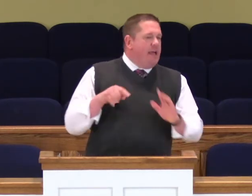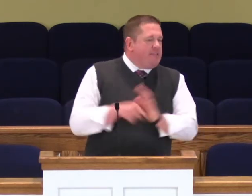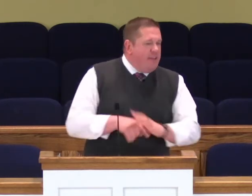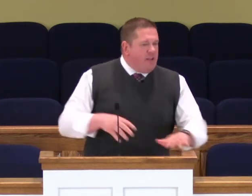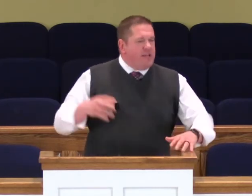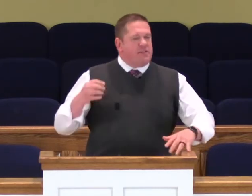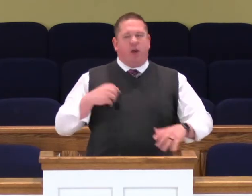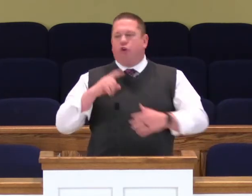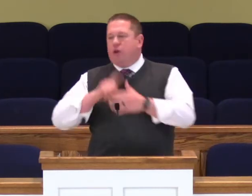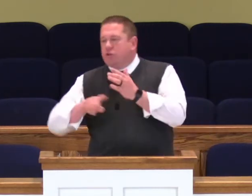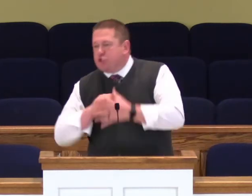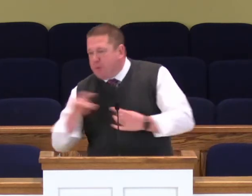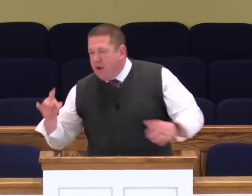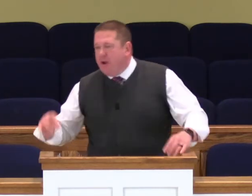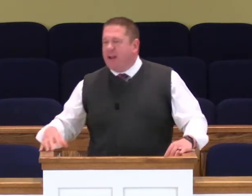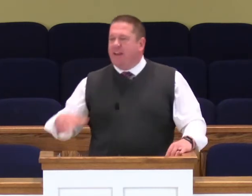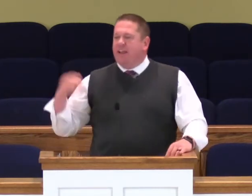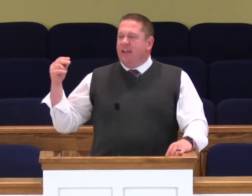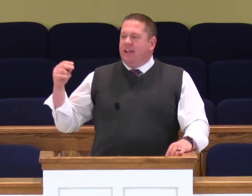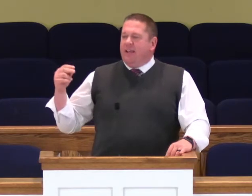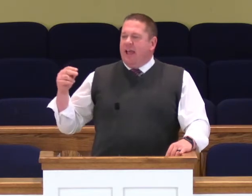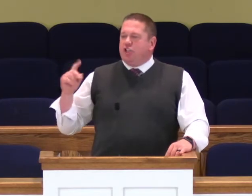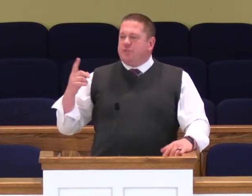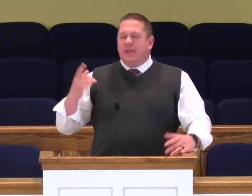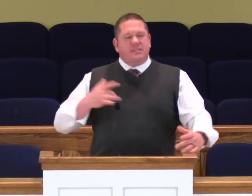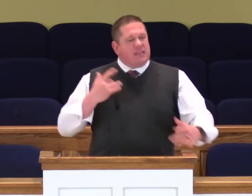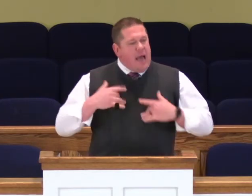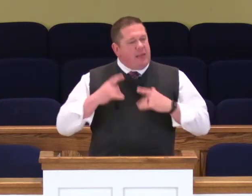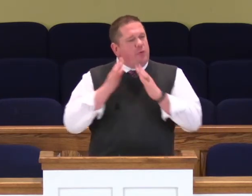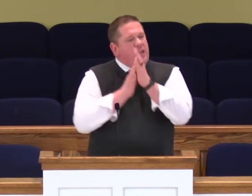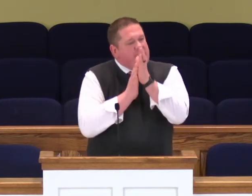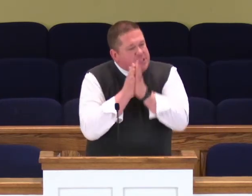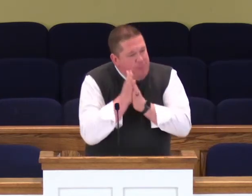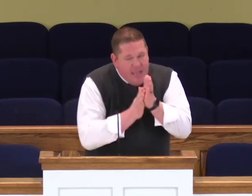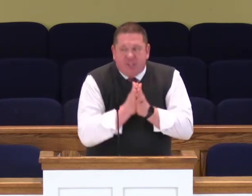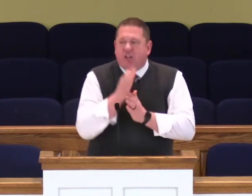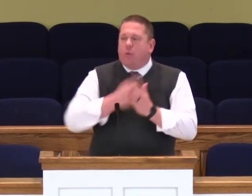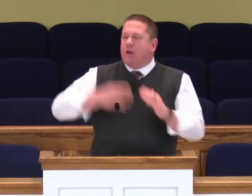and our negativities and our critical spirit and just be excited with